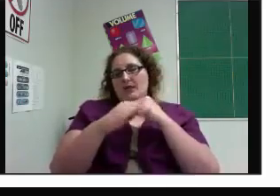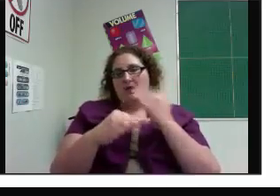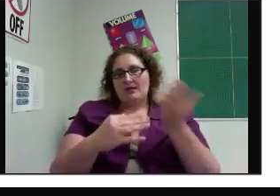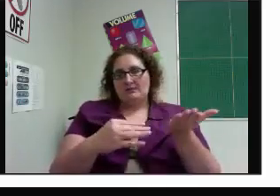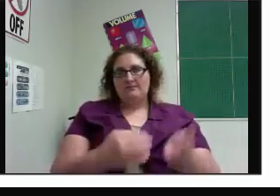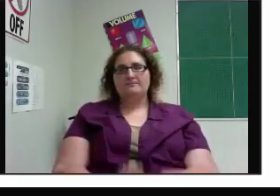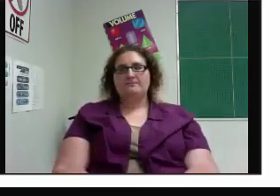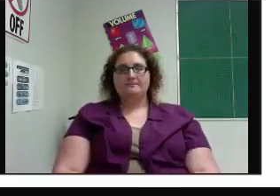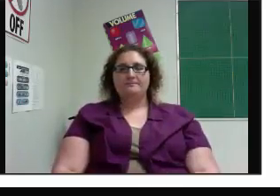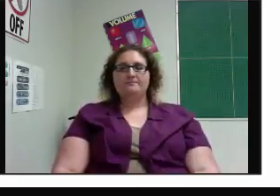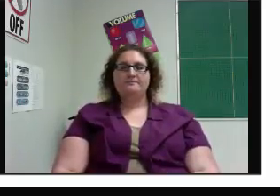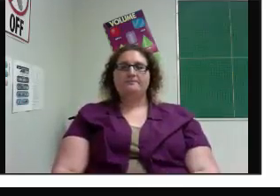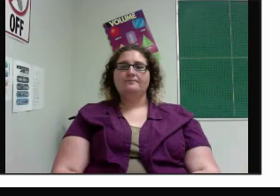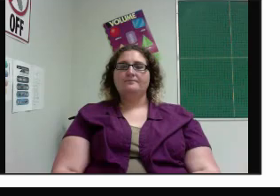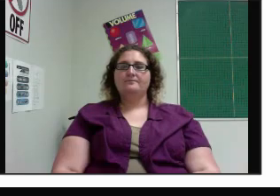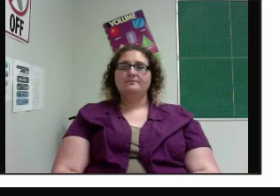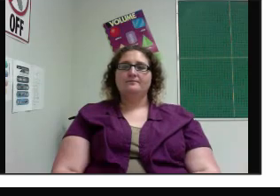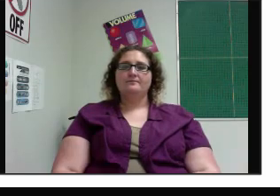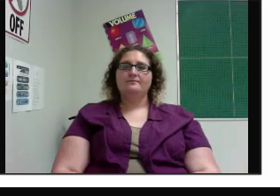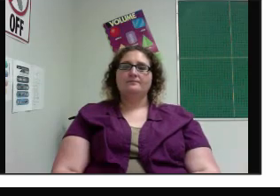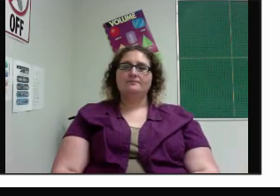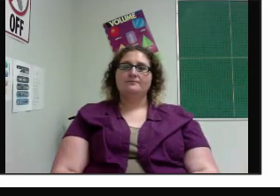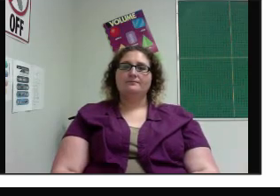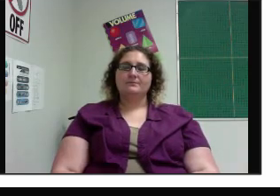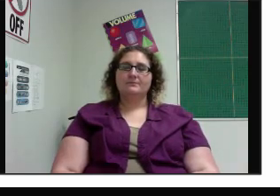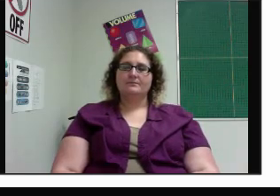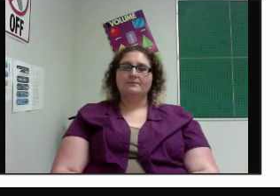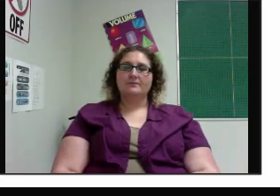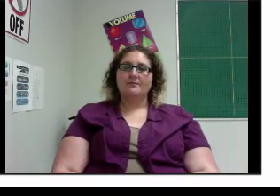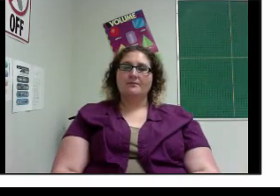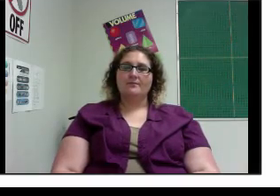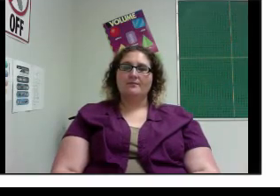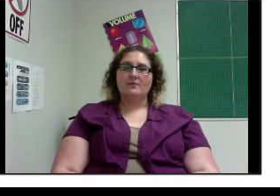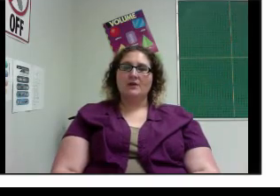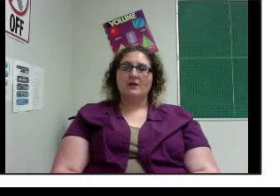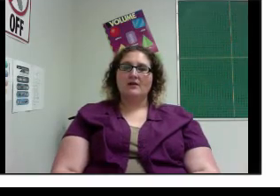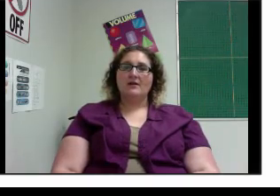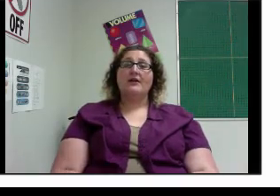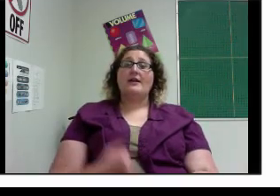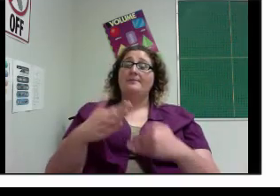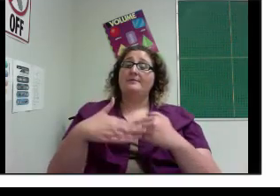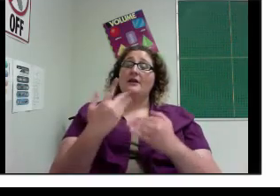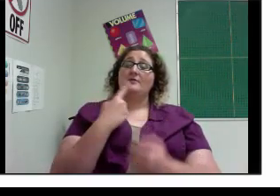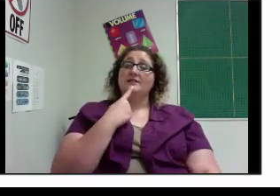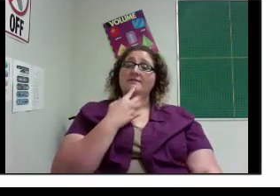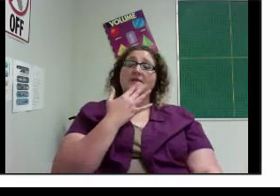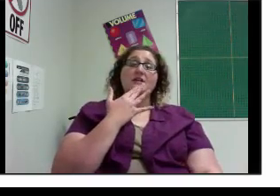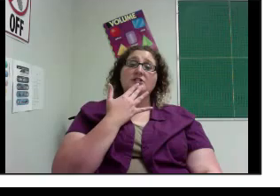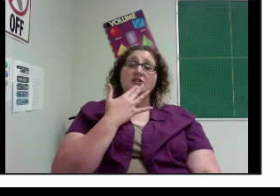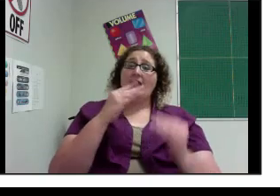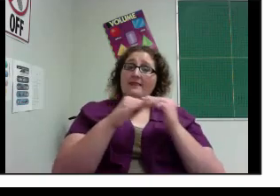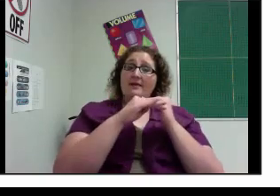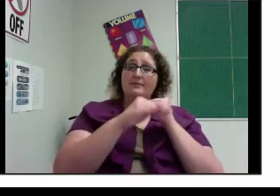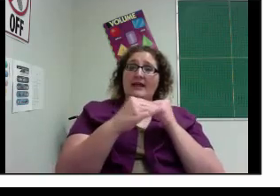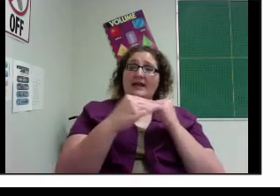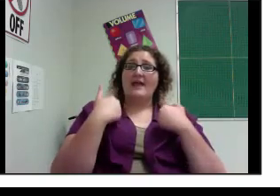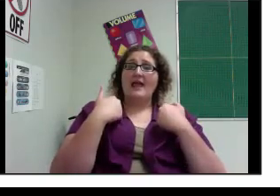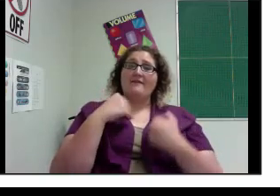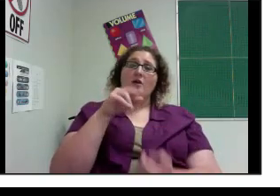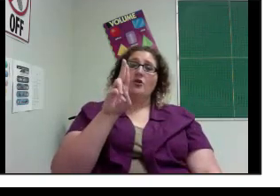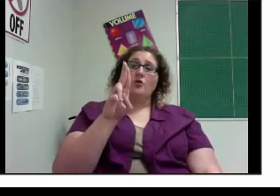you three collinear points. So we have to have three non-collinear points to be able to identify a plane.